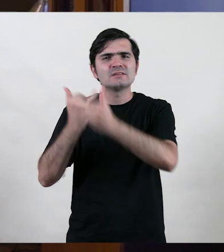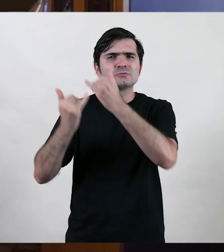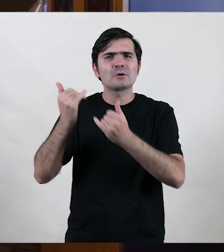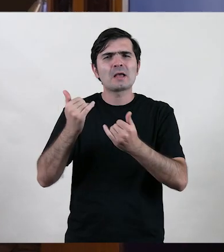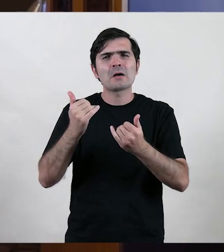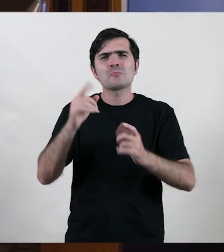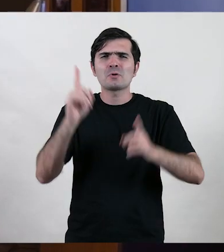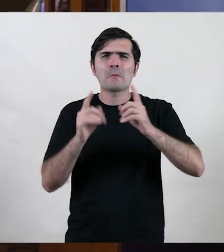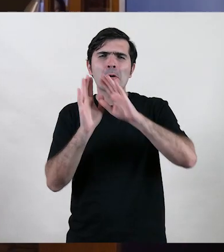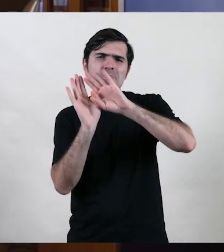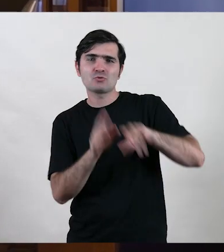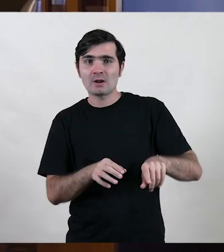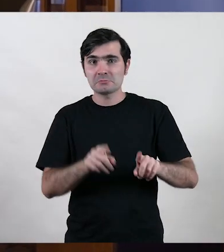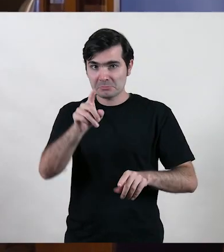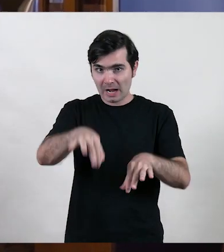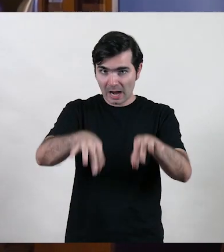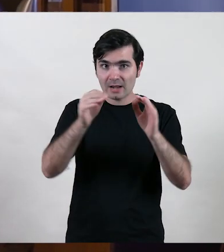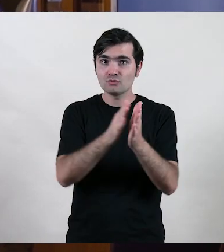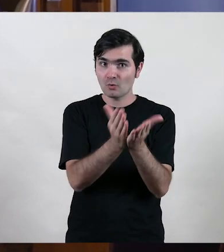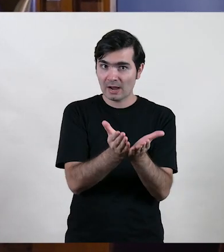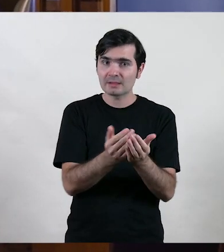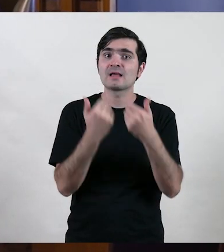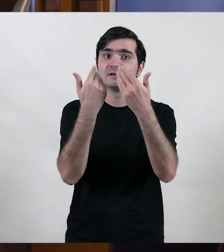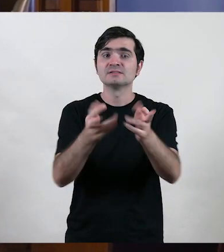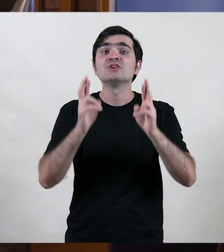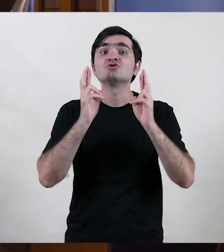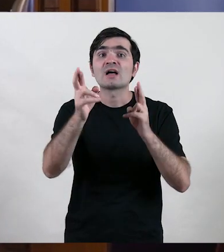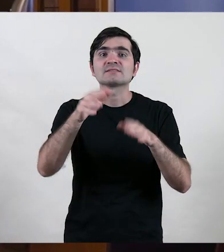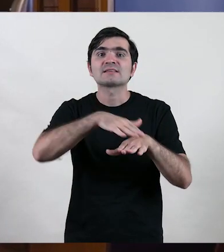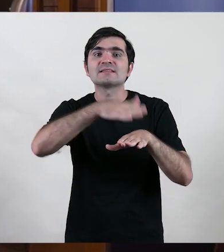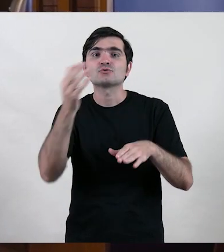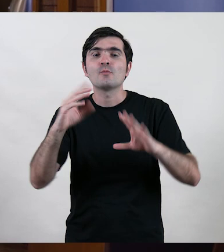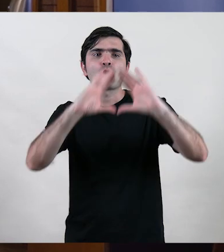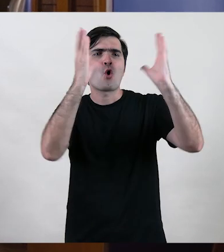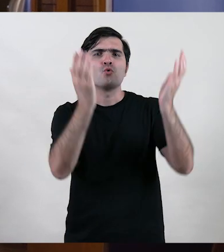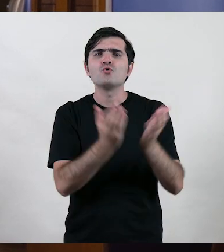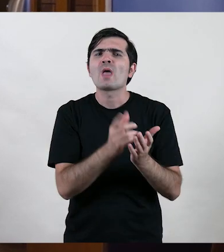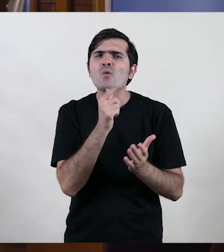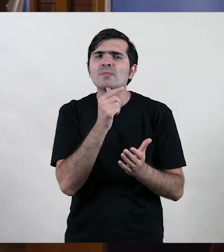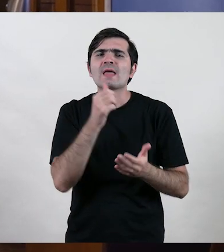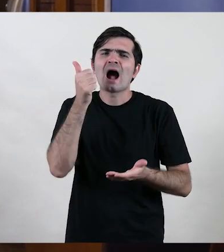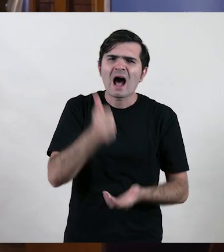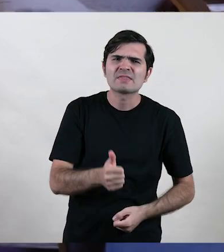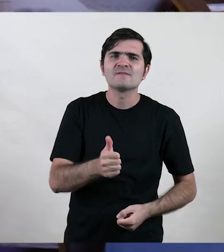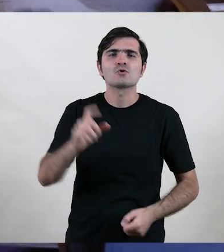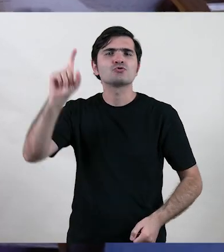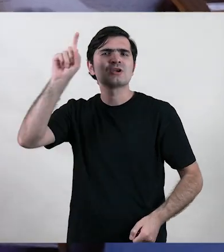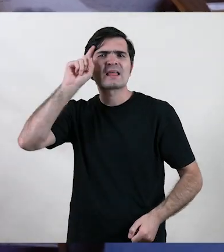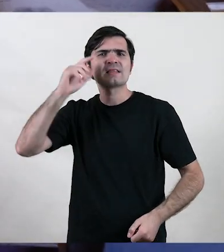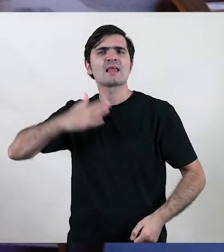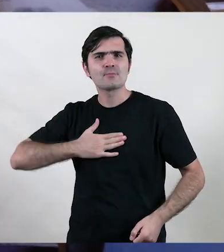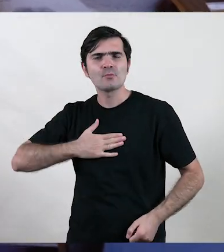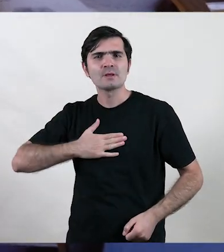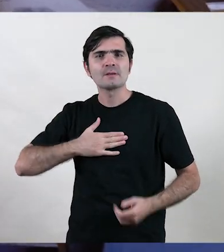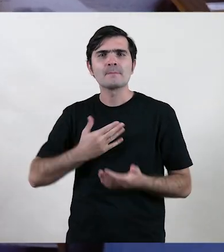give yourself the chance to discover a world where, for some artists, truth and personal beliefs stood above